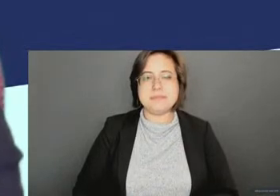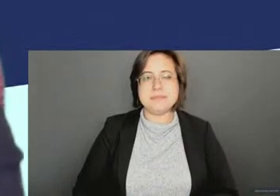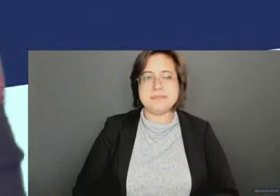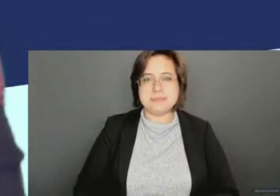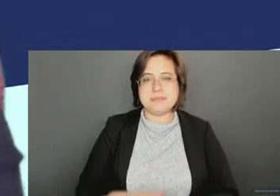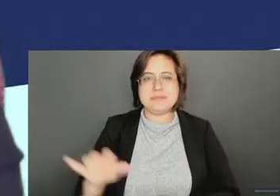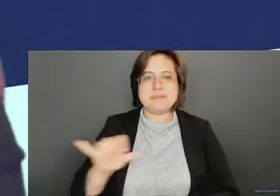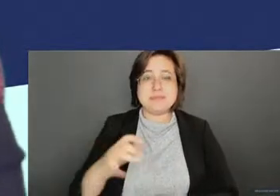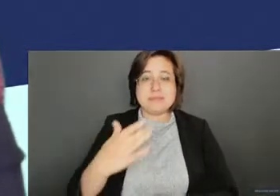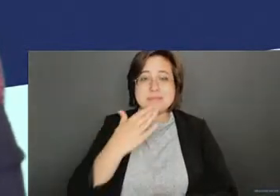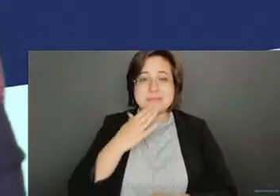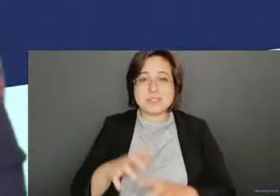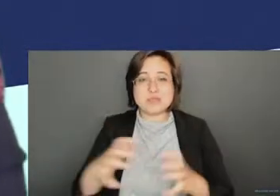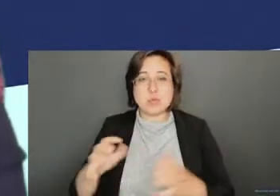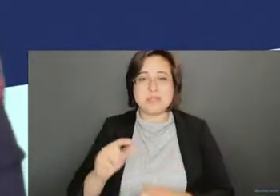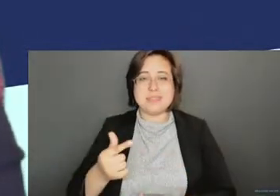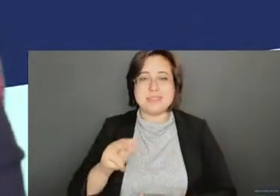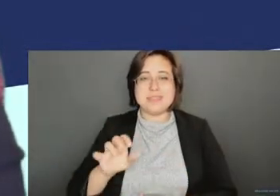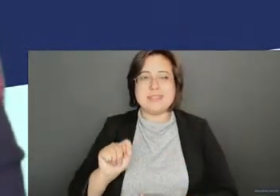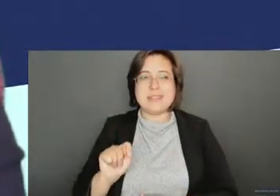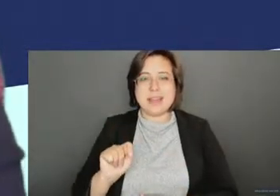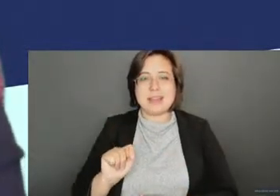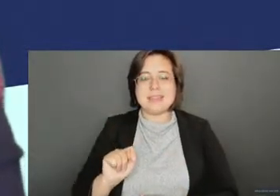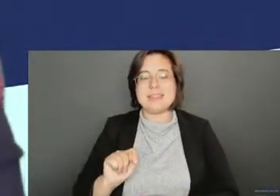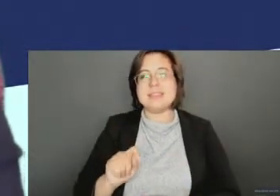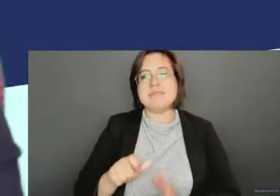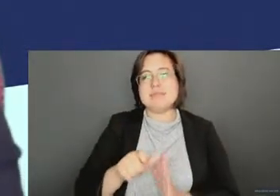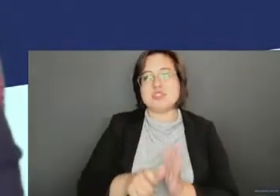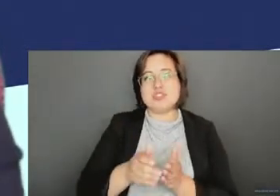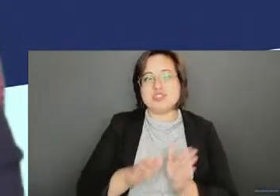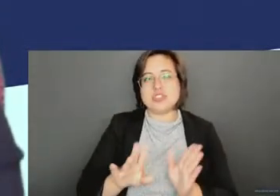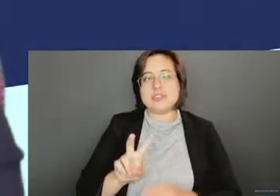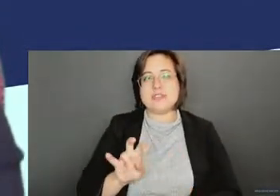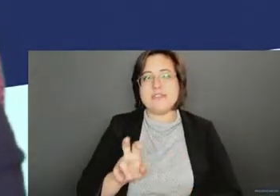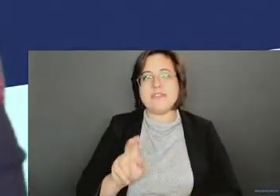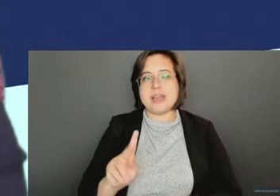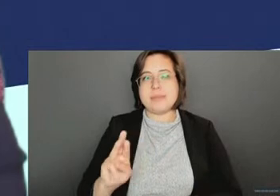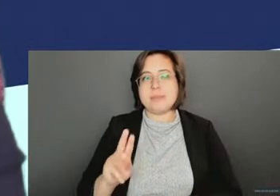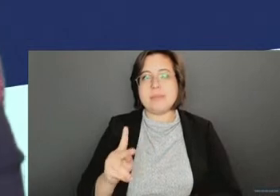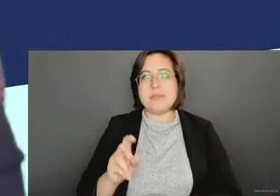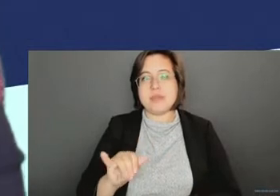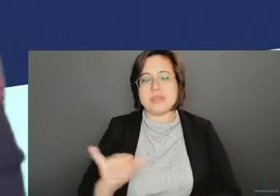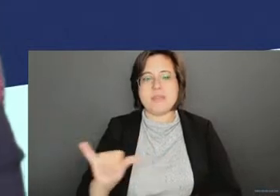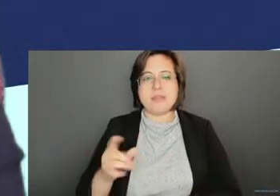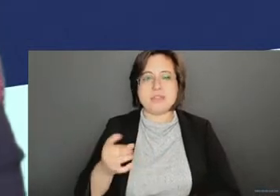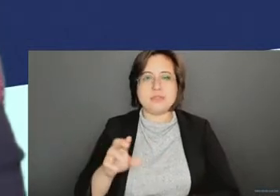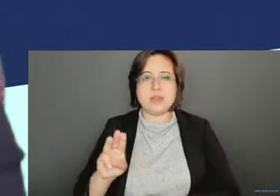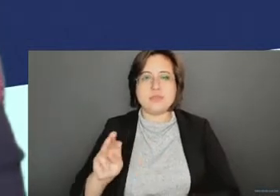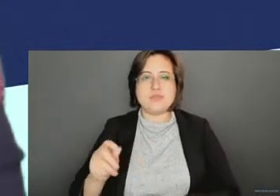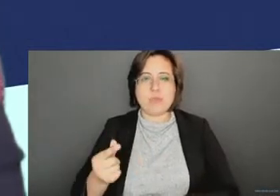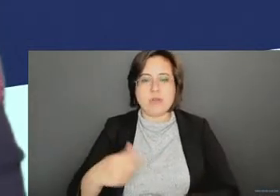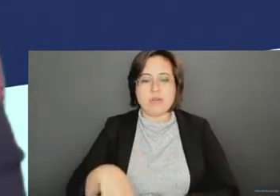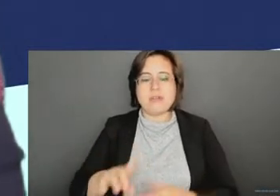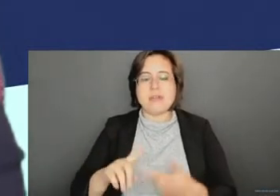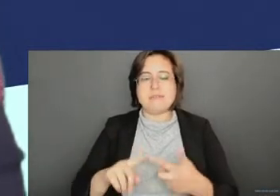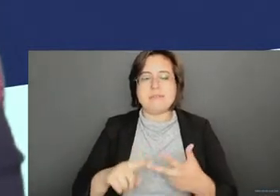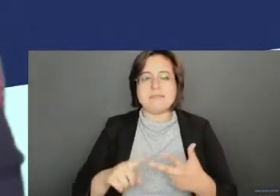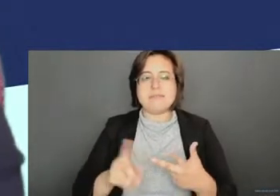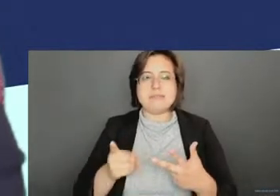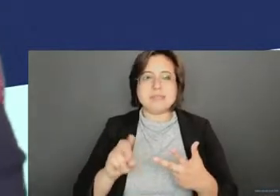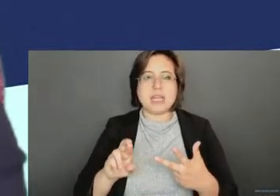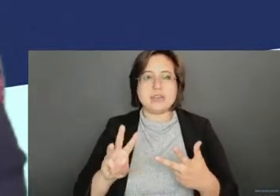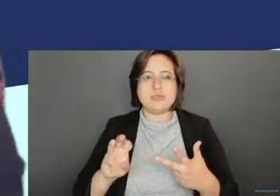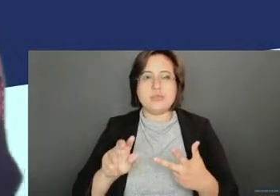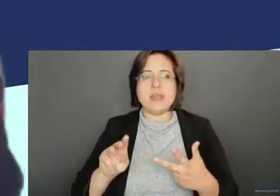of course, our guest today, Surgeon General Vivek Murthy, as well as Drs. Wong, Dr.